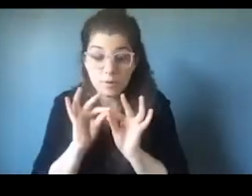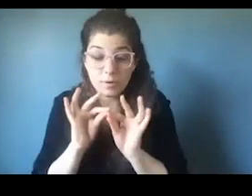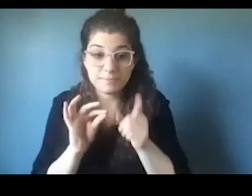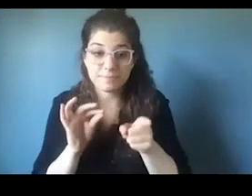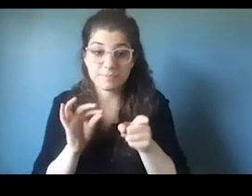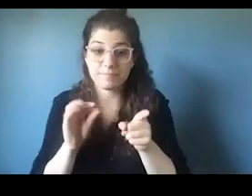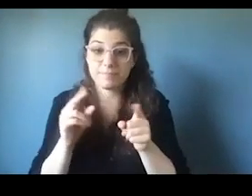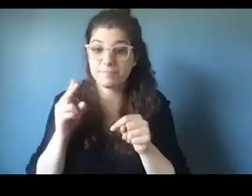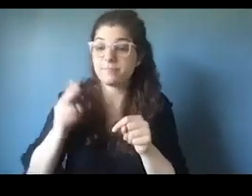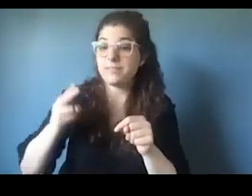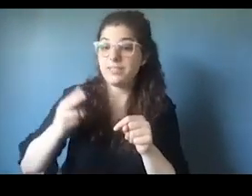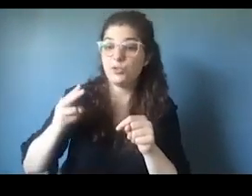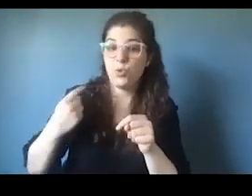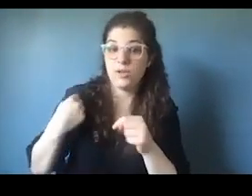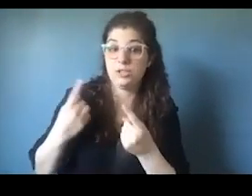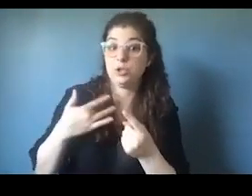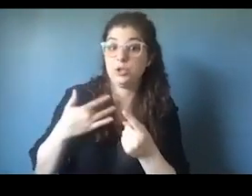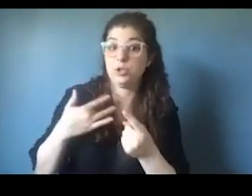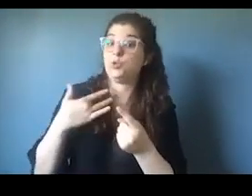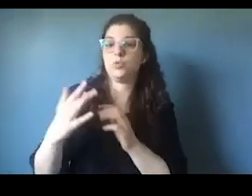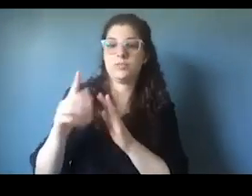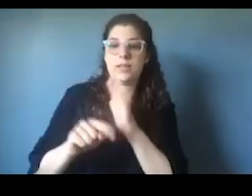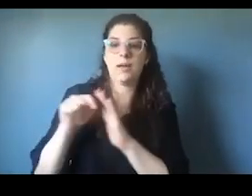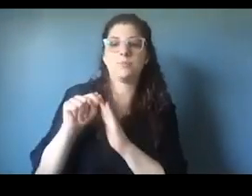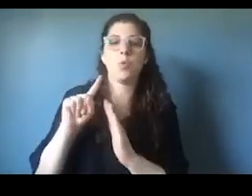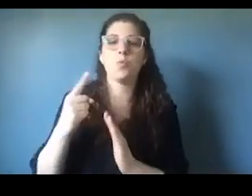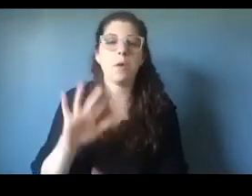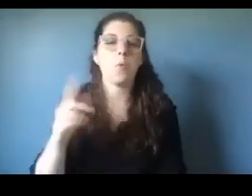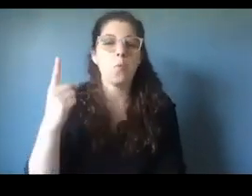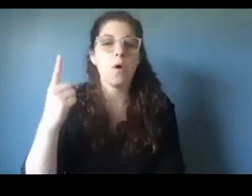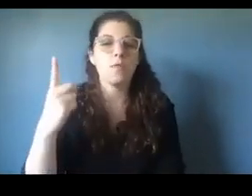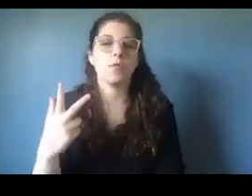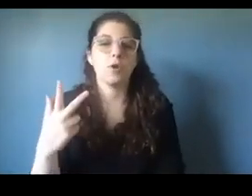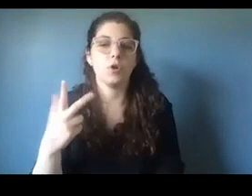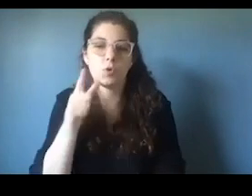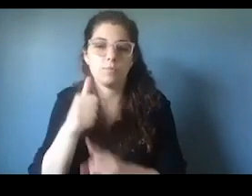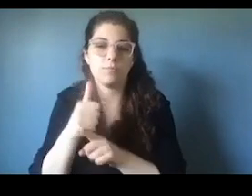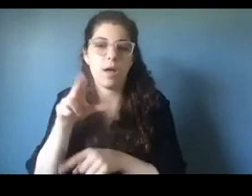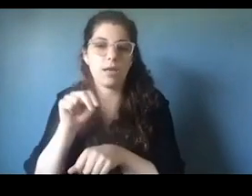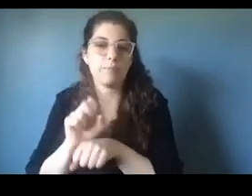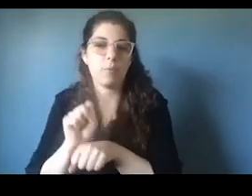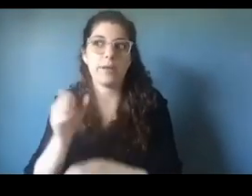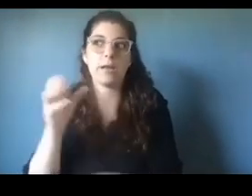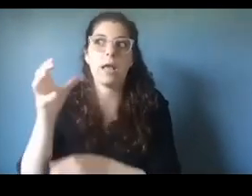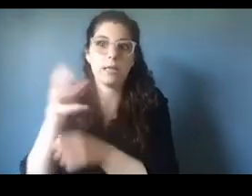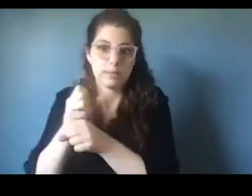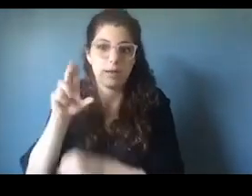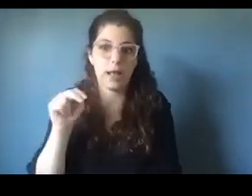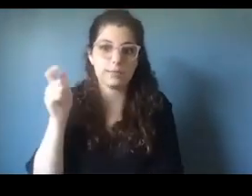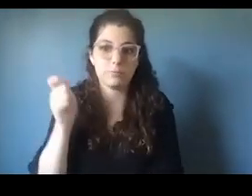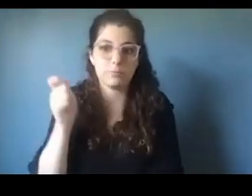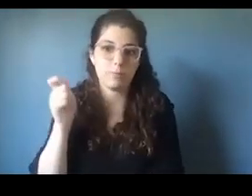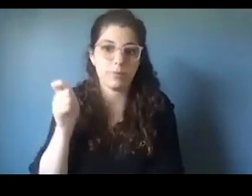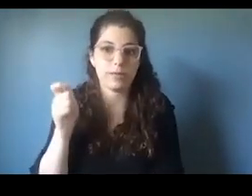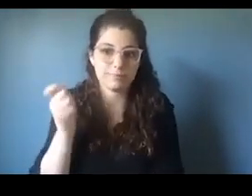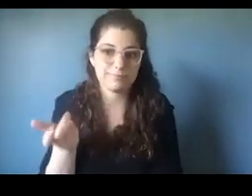historic, in usual times, only about a third of people who end up unemployed end up receiving unemployment insurance benefits.